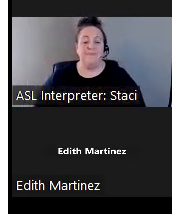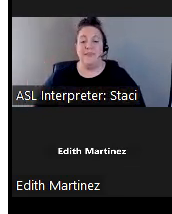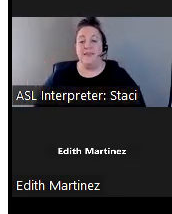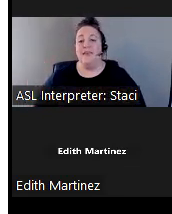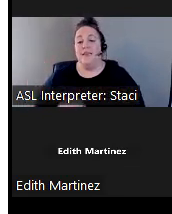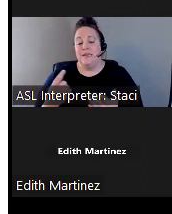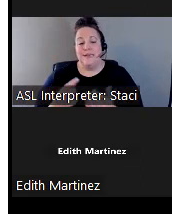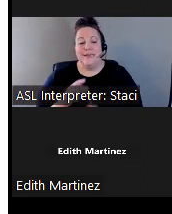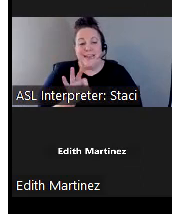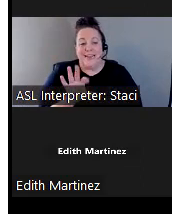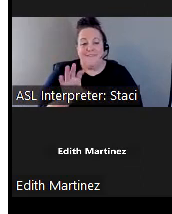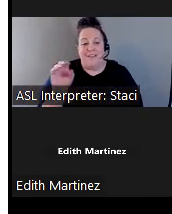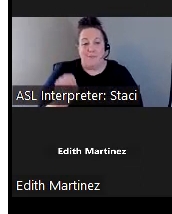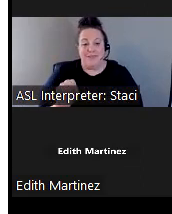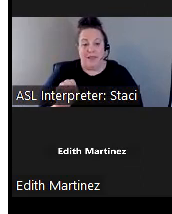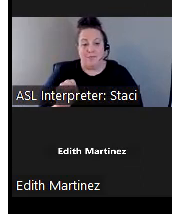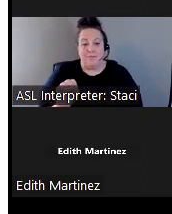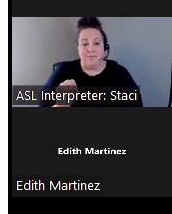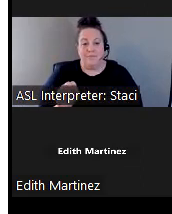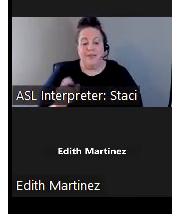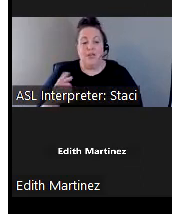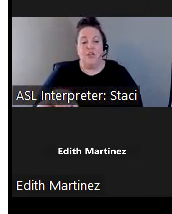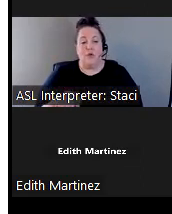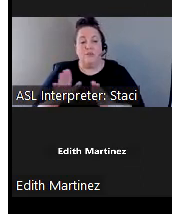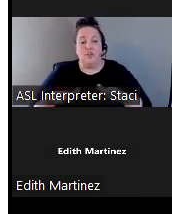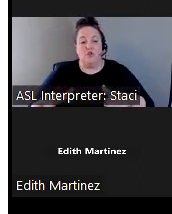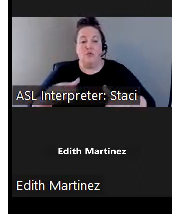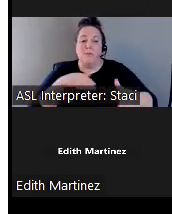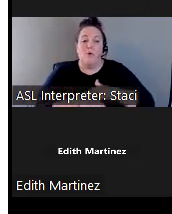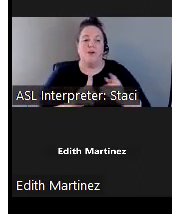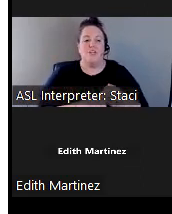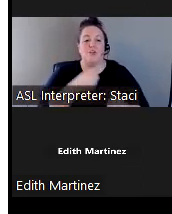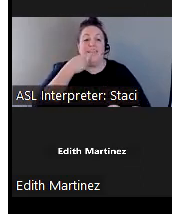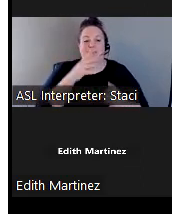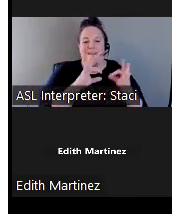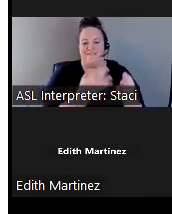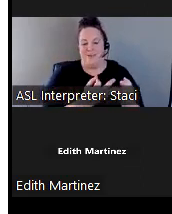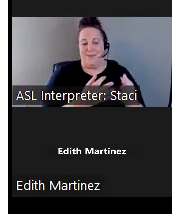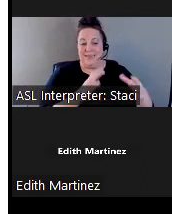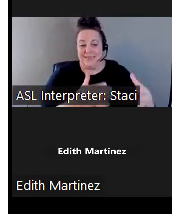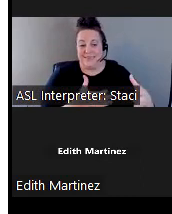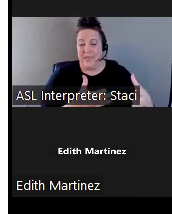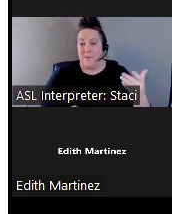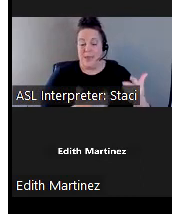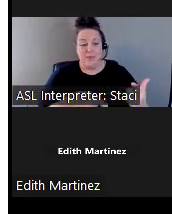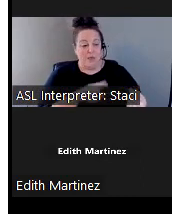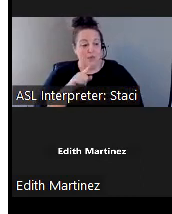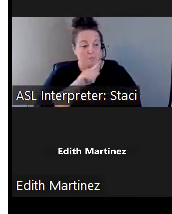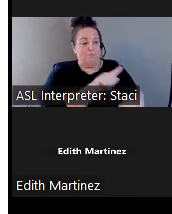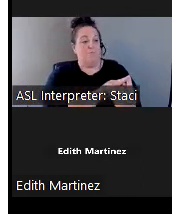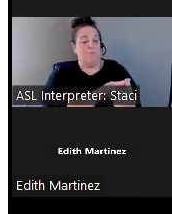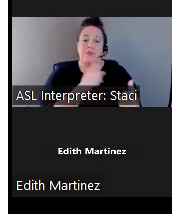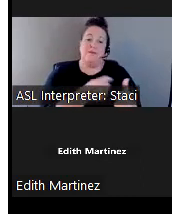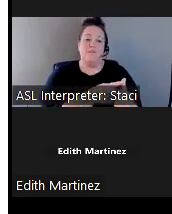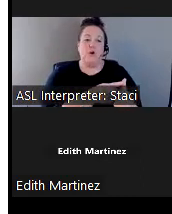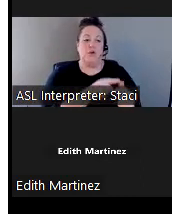95% of these children are born to hearing families. So this may be the first child that they've ever met who's deaf or hard of hearing.